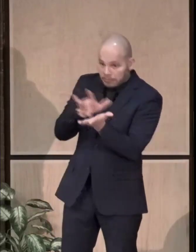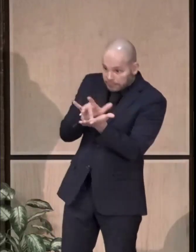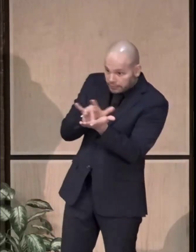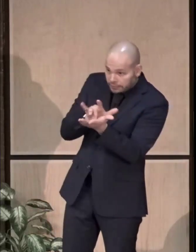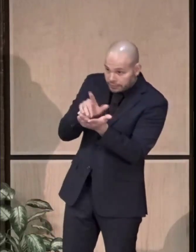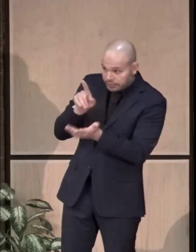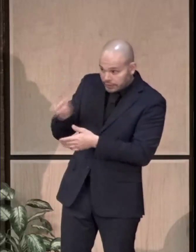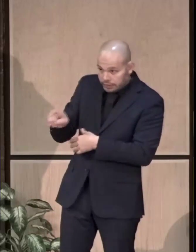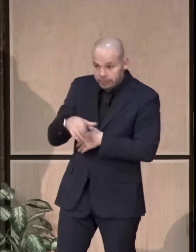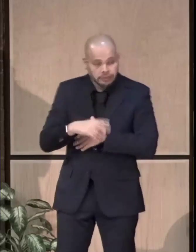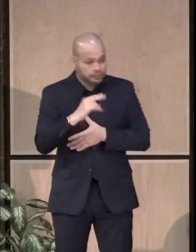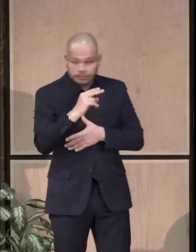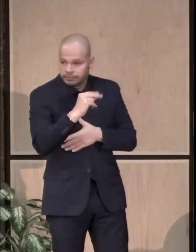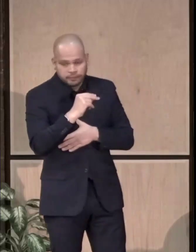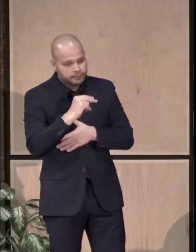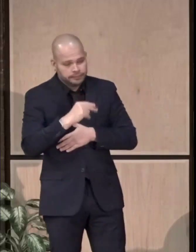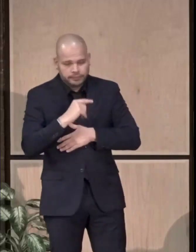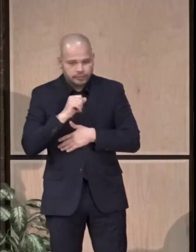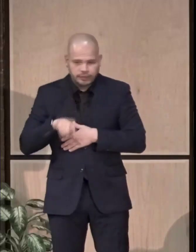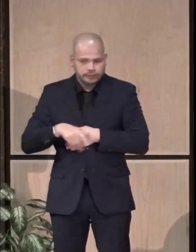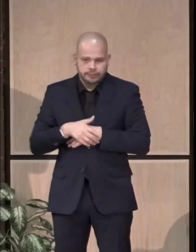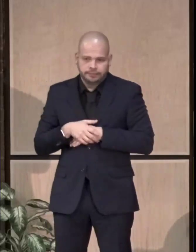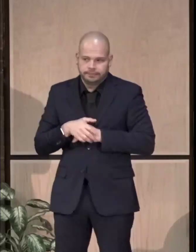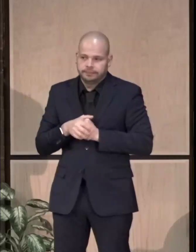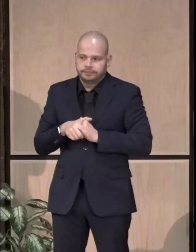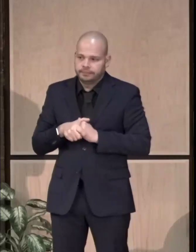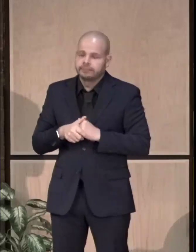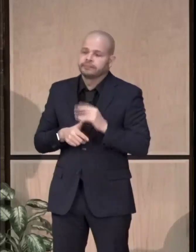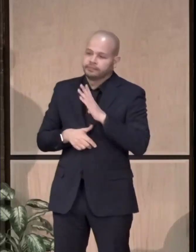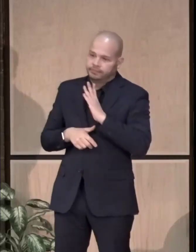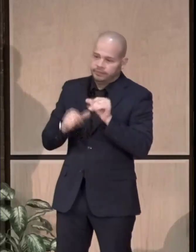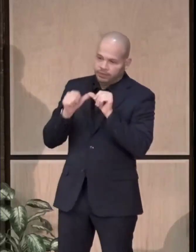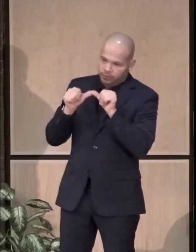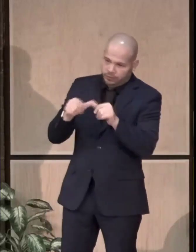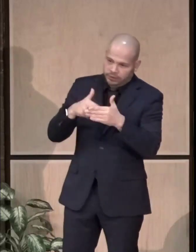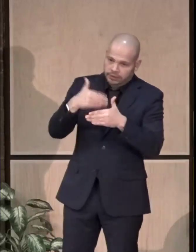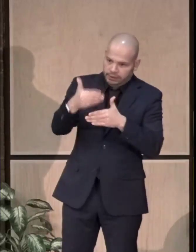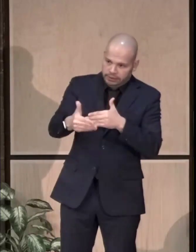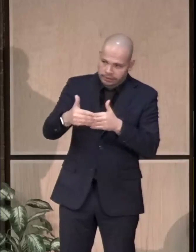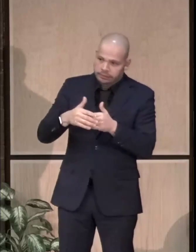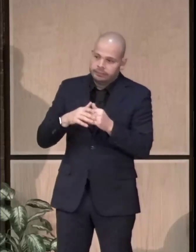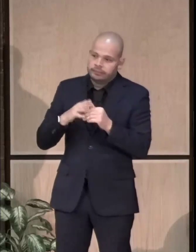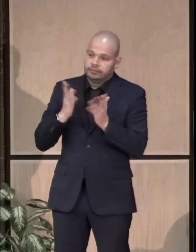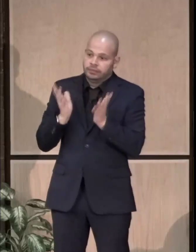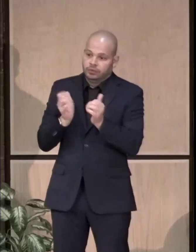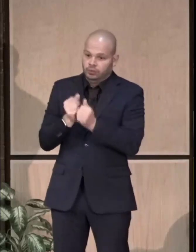Then on the next page, in your conversation with the Saco police officers,